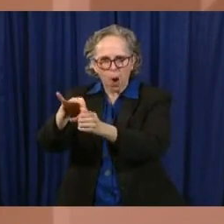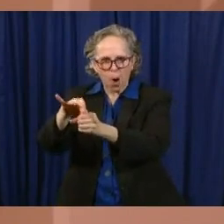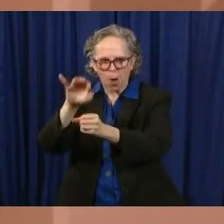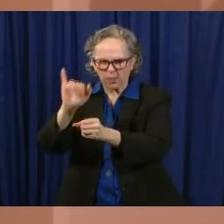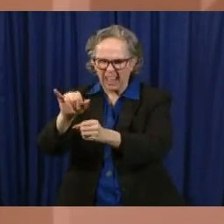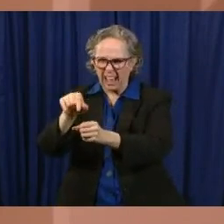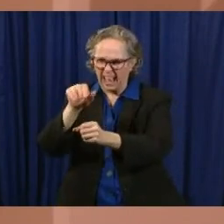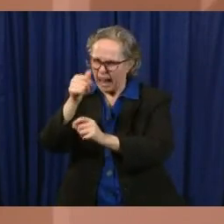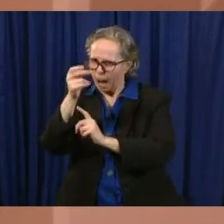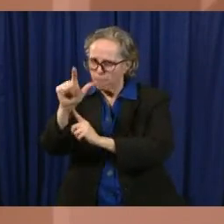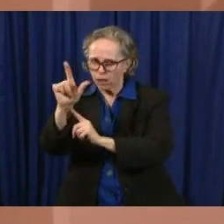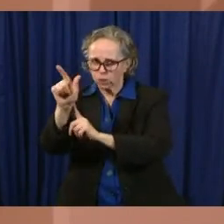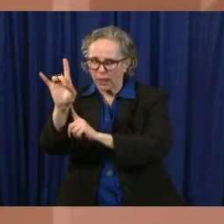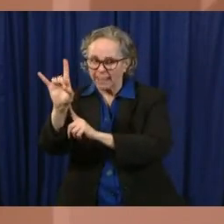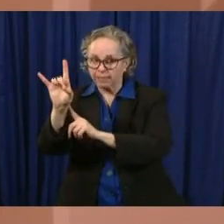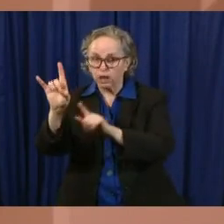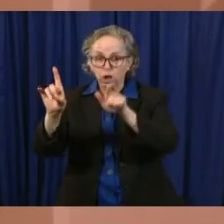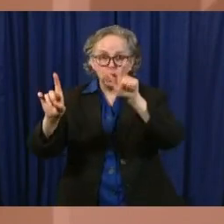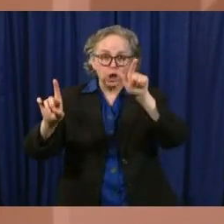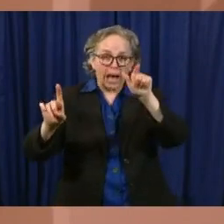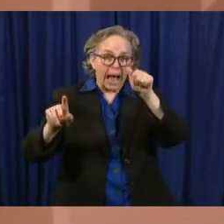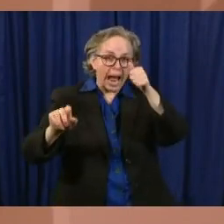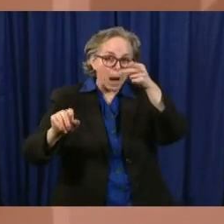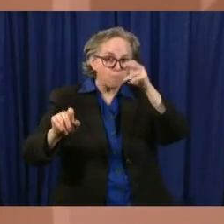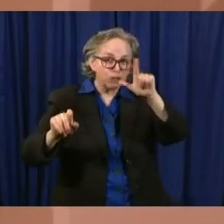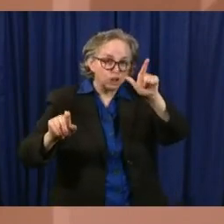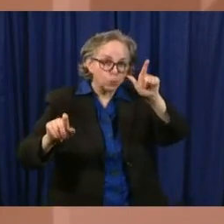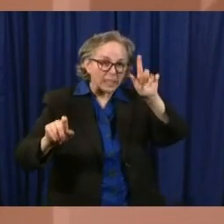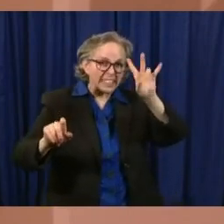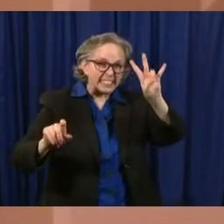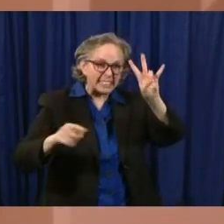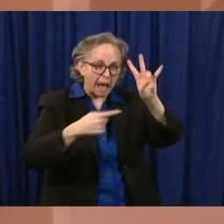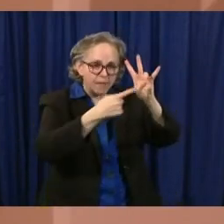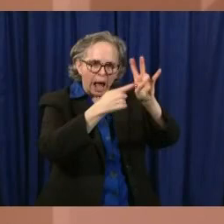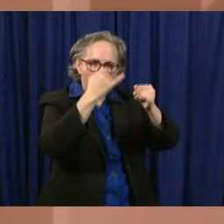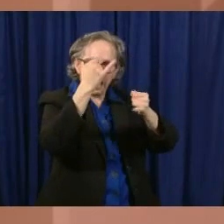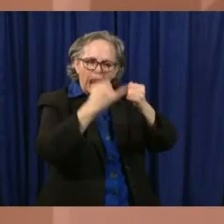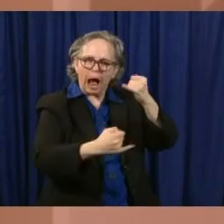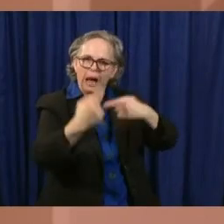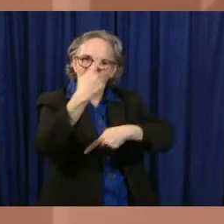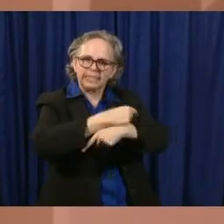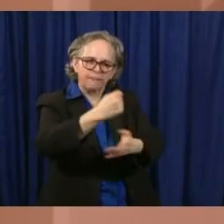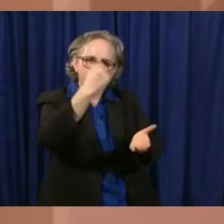the absentee ballots will need to be postmarked, which is the day before